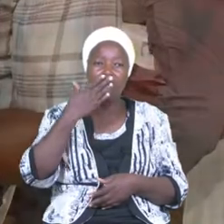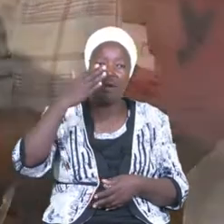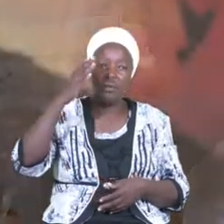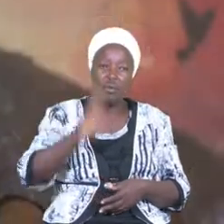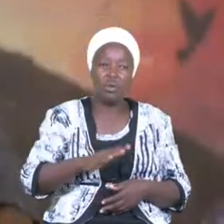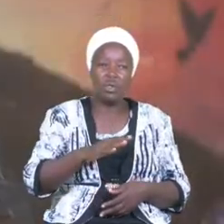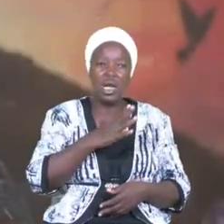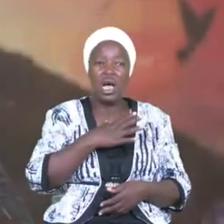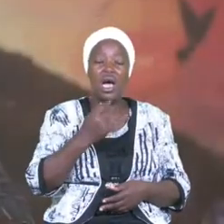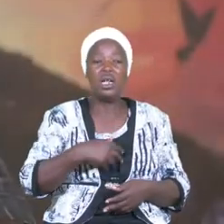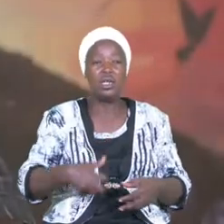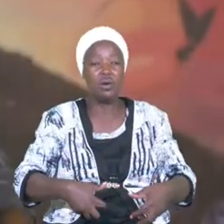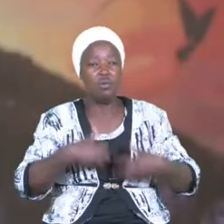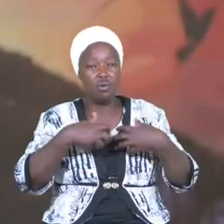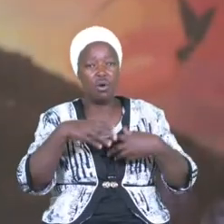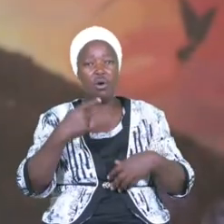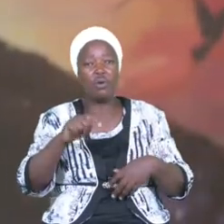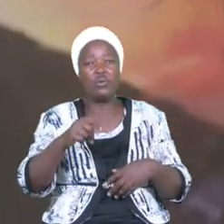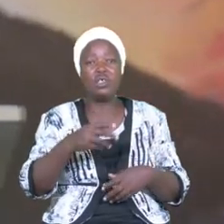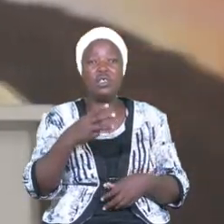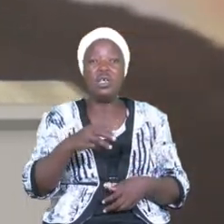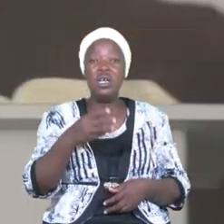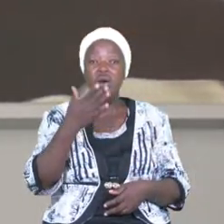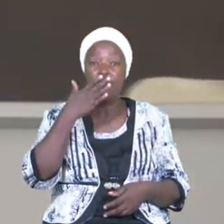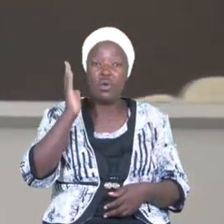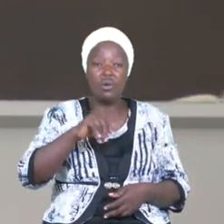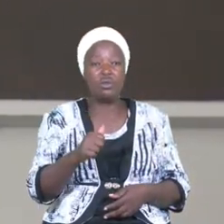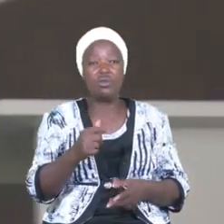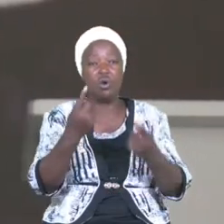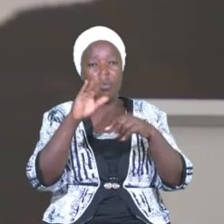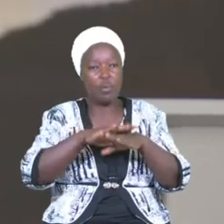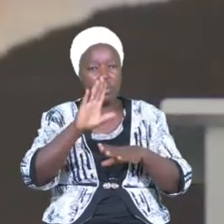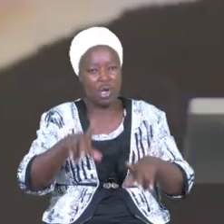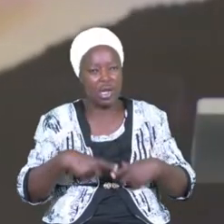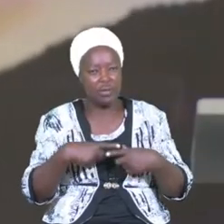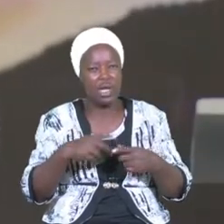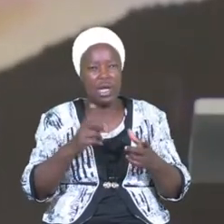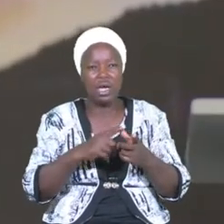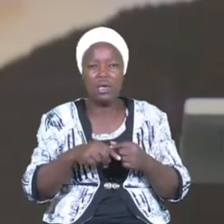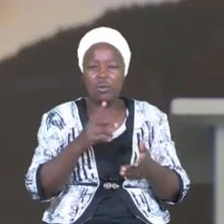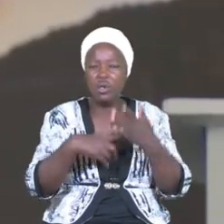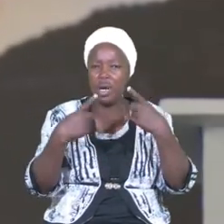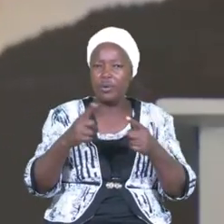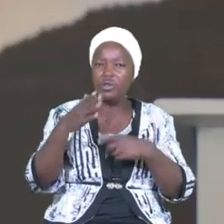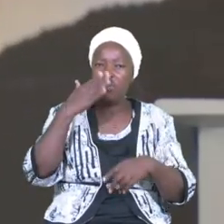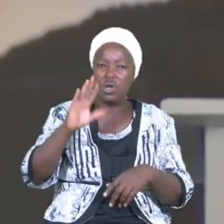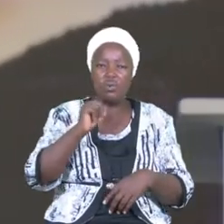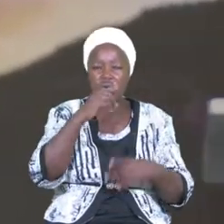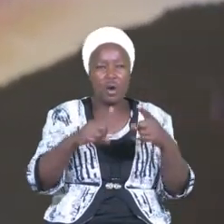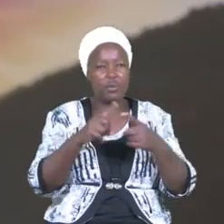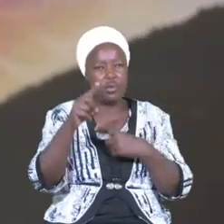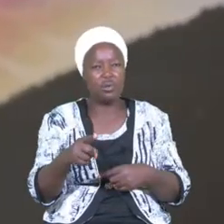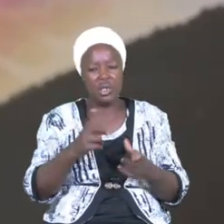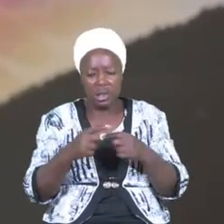to you. They say, he was going, I saw him yesterday, and look at what happened now. It happened to